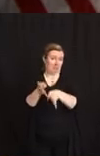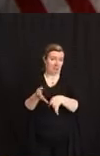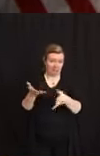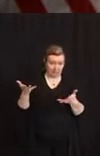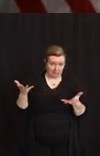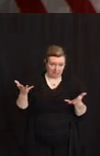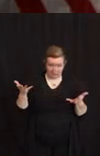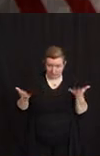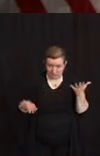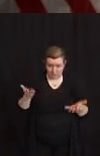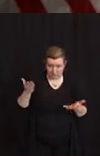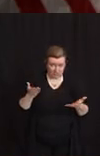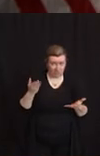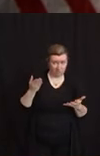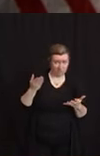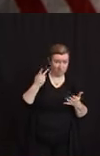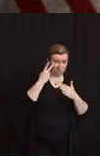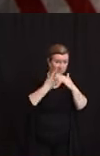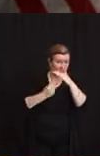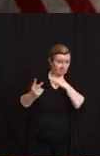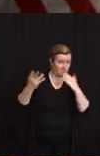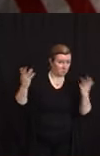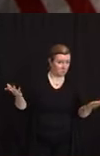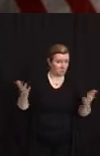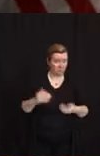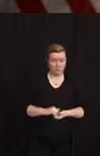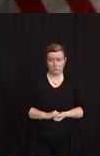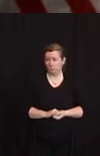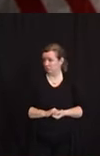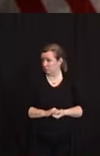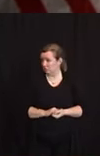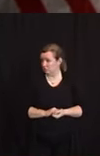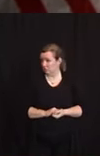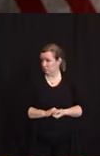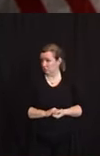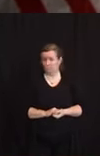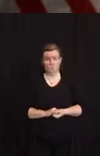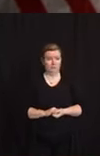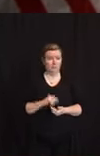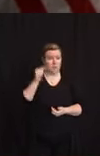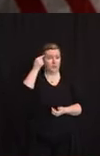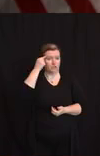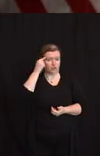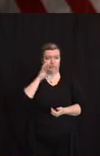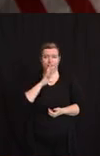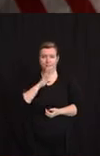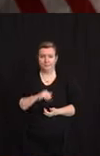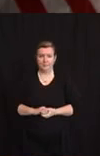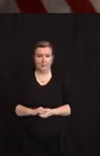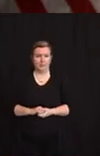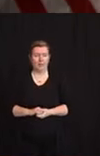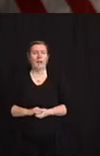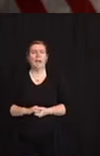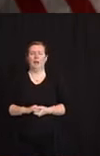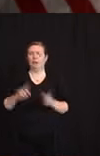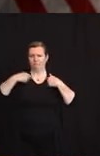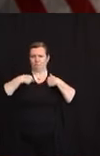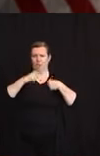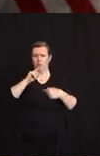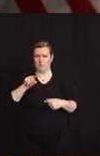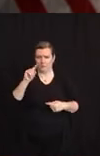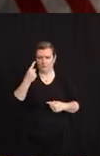can handle a potential uptick in hospitalizations. So may I jump in and then you all can come in? Nothing new on